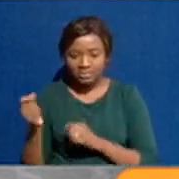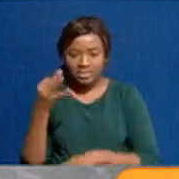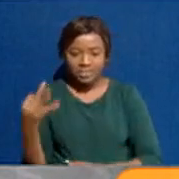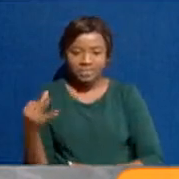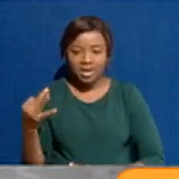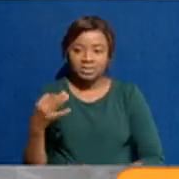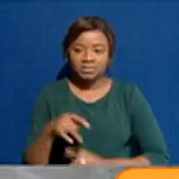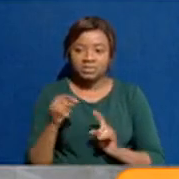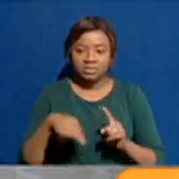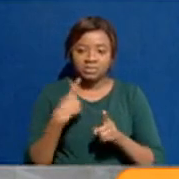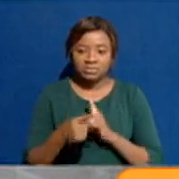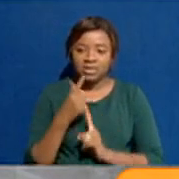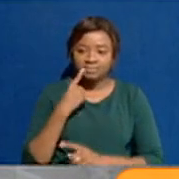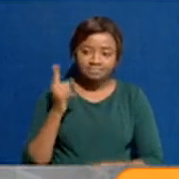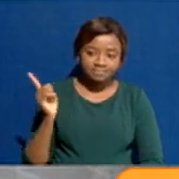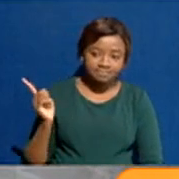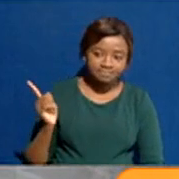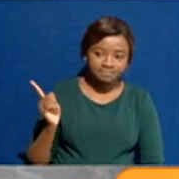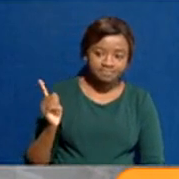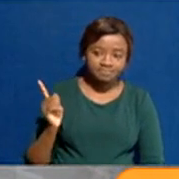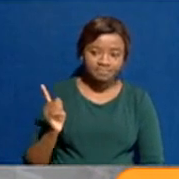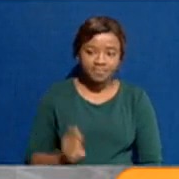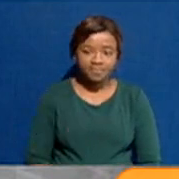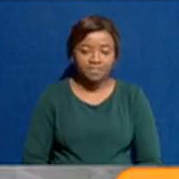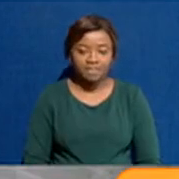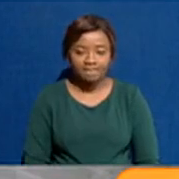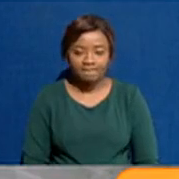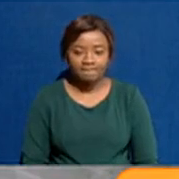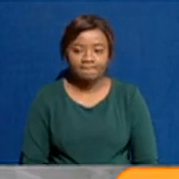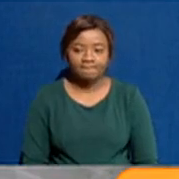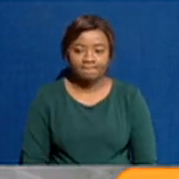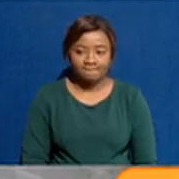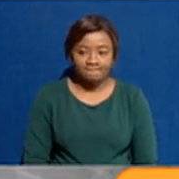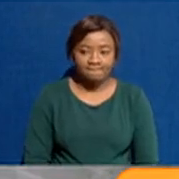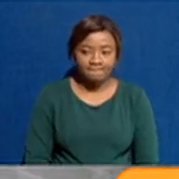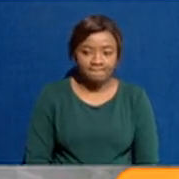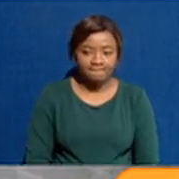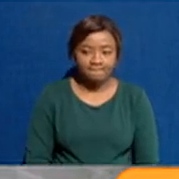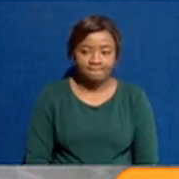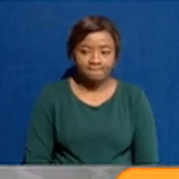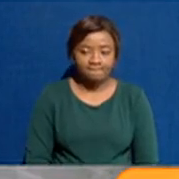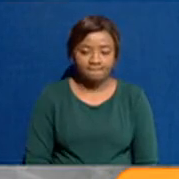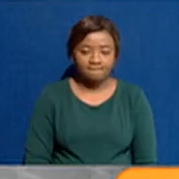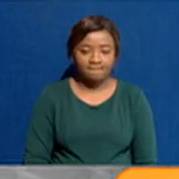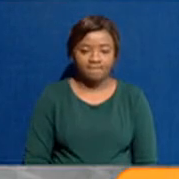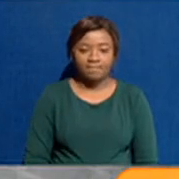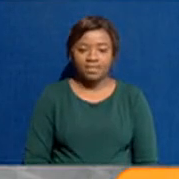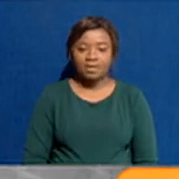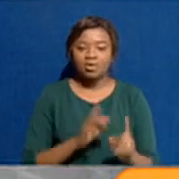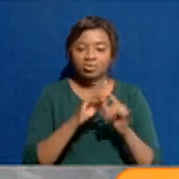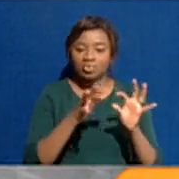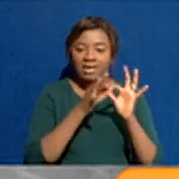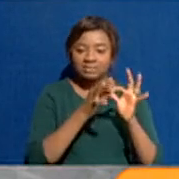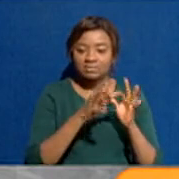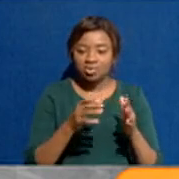as the high cost of living at 48%, hunger and drought at 25%, whereas a mere supporter was most likely to